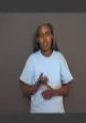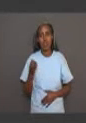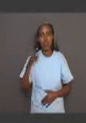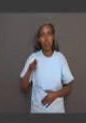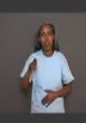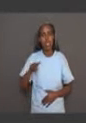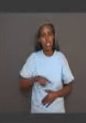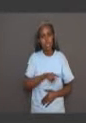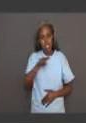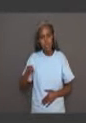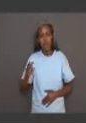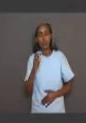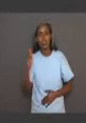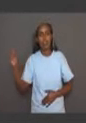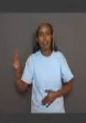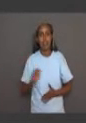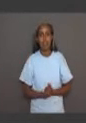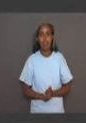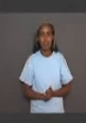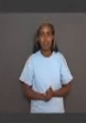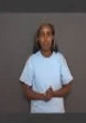or skewed to the right.